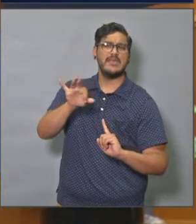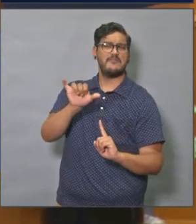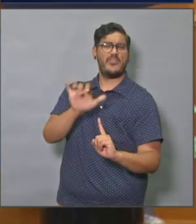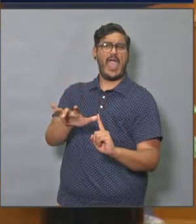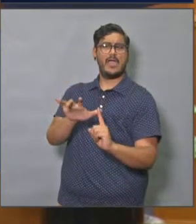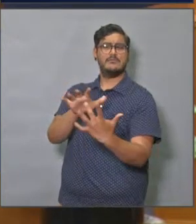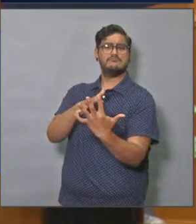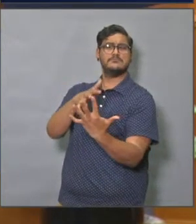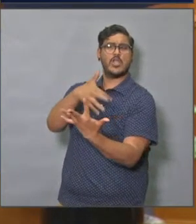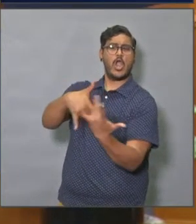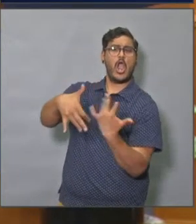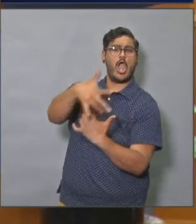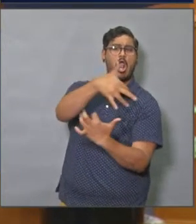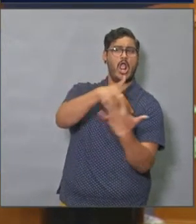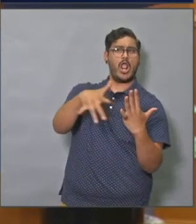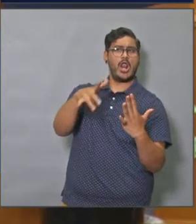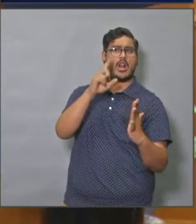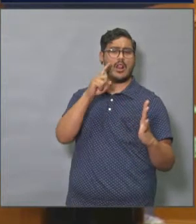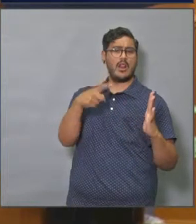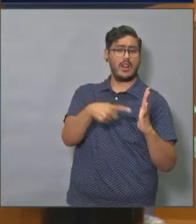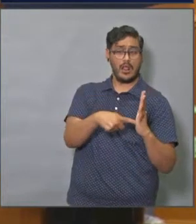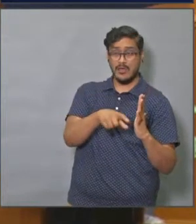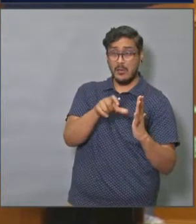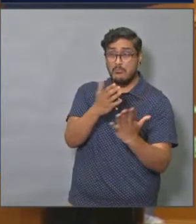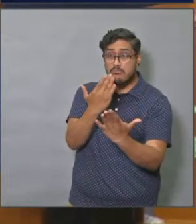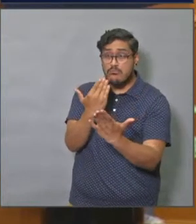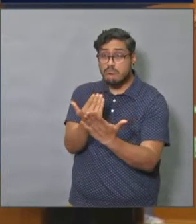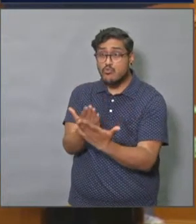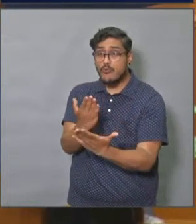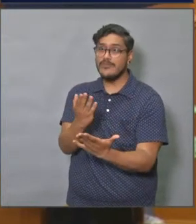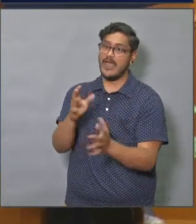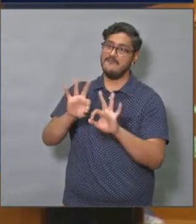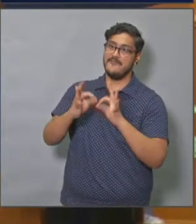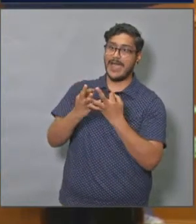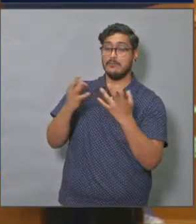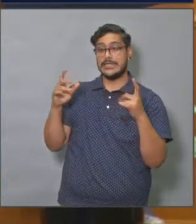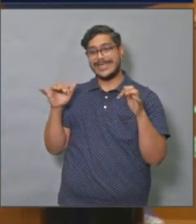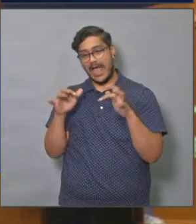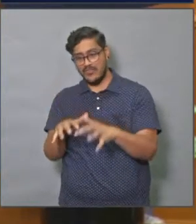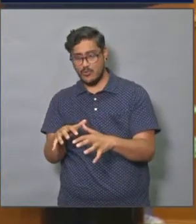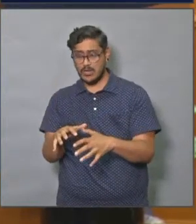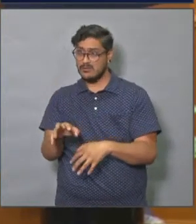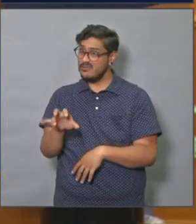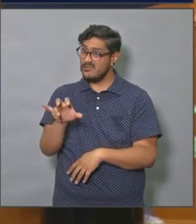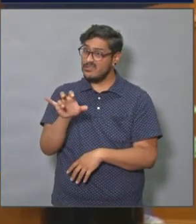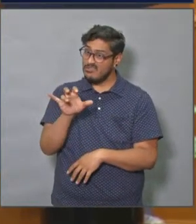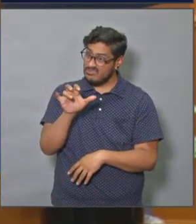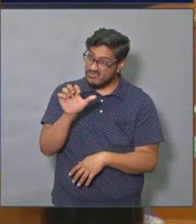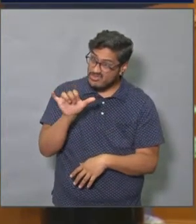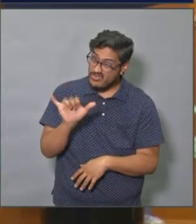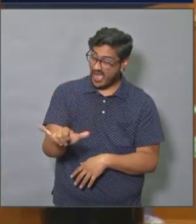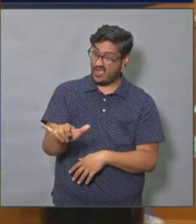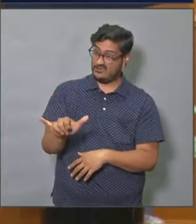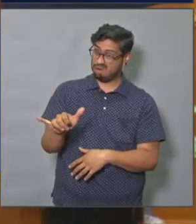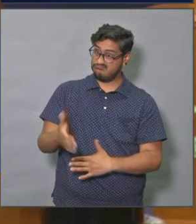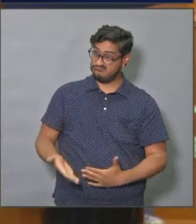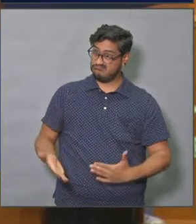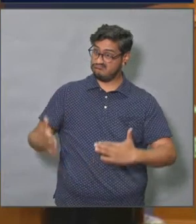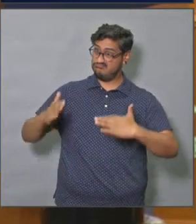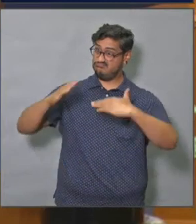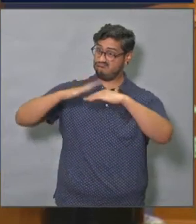tracing is providing any evidence that family gatherings and the like are helping to drive up the